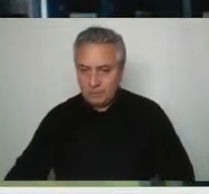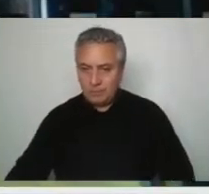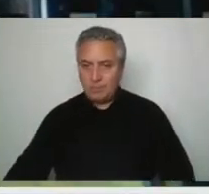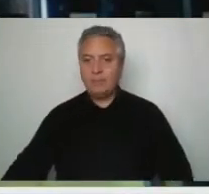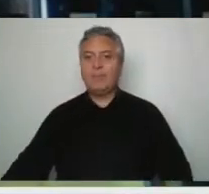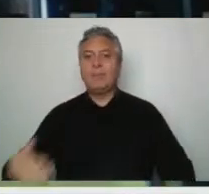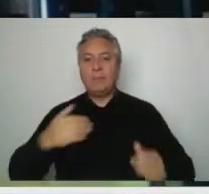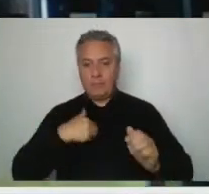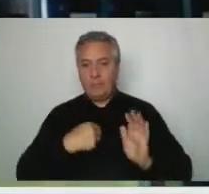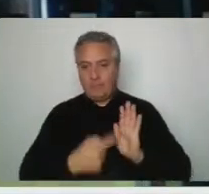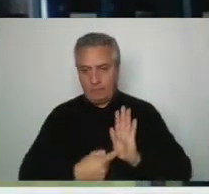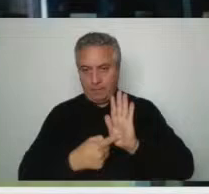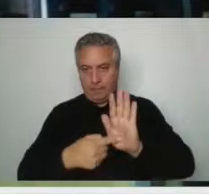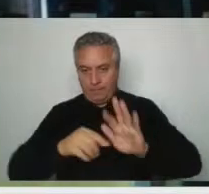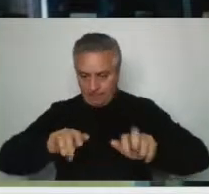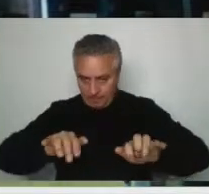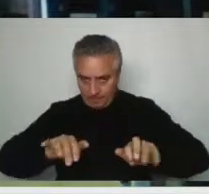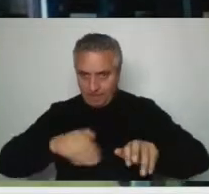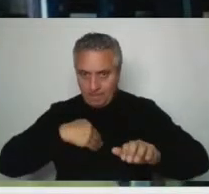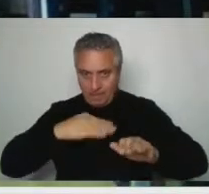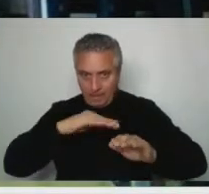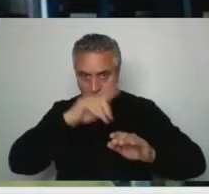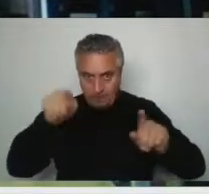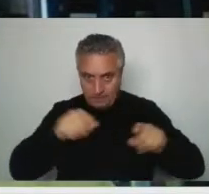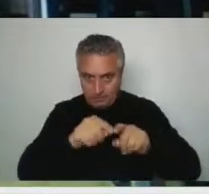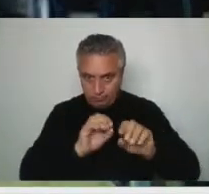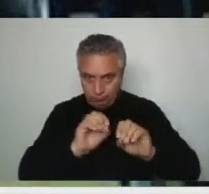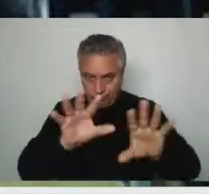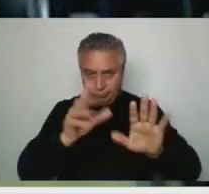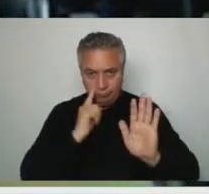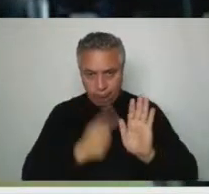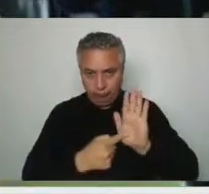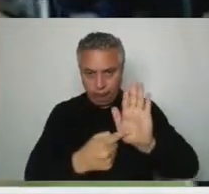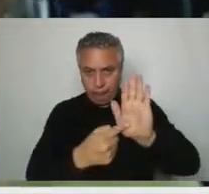I would like to share my screen for a while.